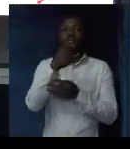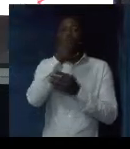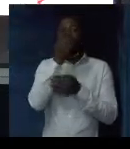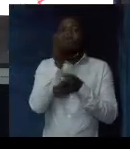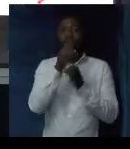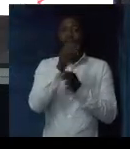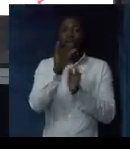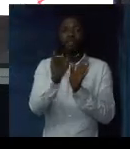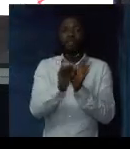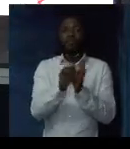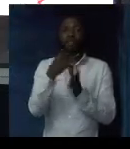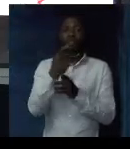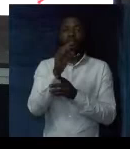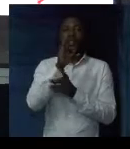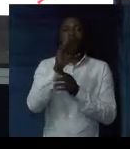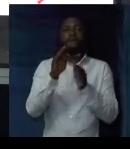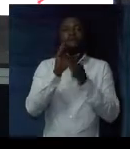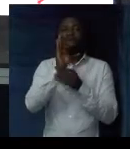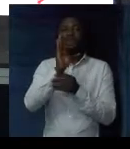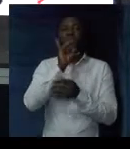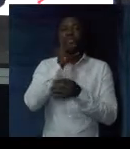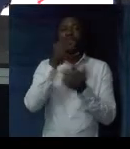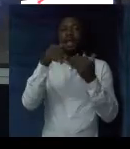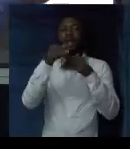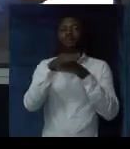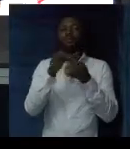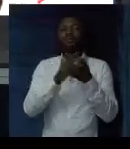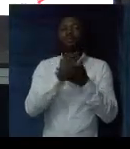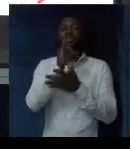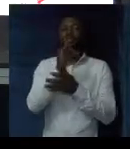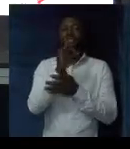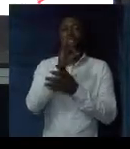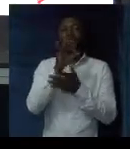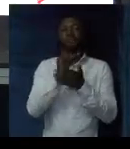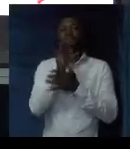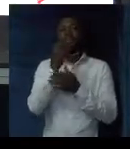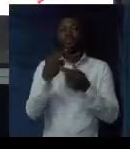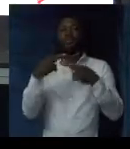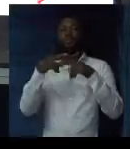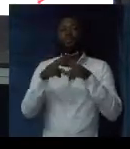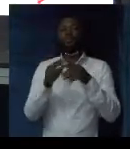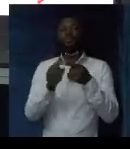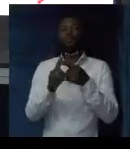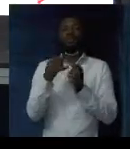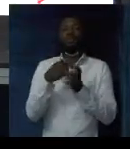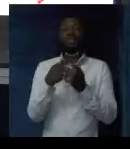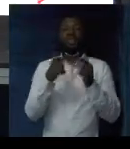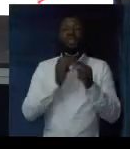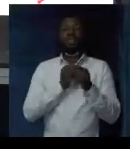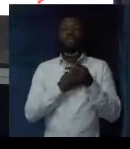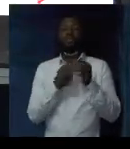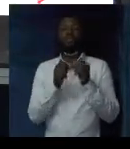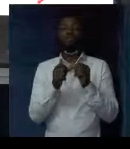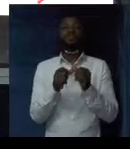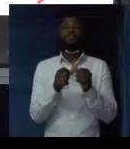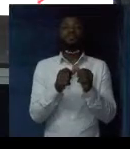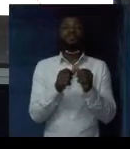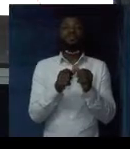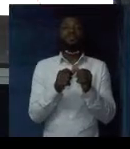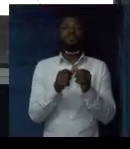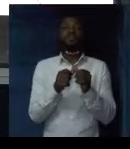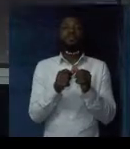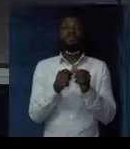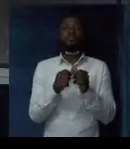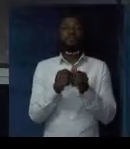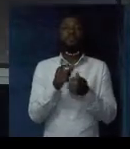not corresponding, because if we identify the F, B is above, it is F that is corresponding to B. Let's move on.